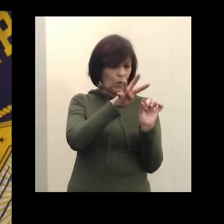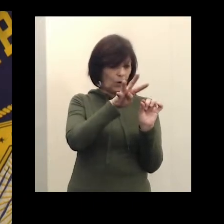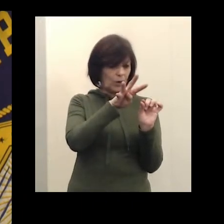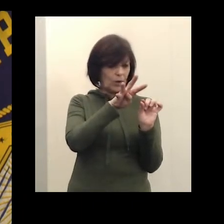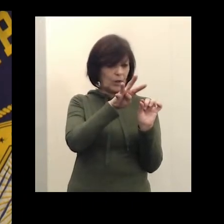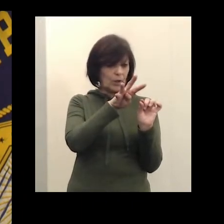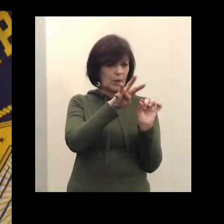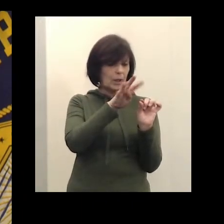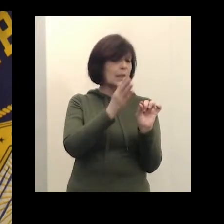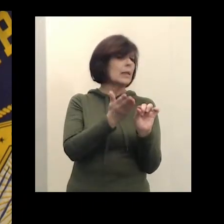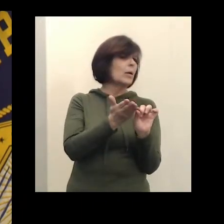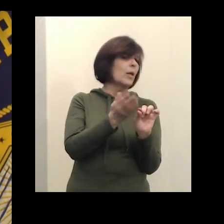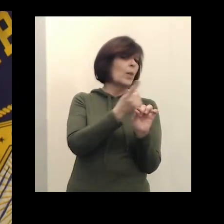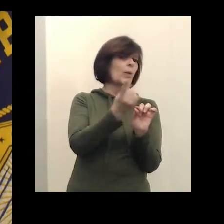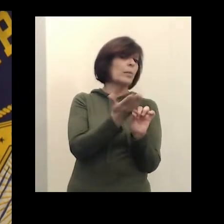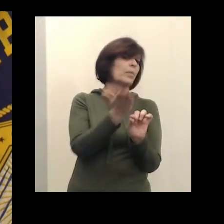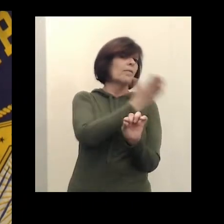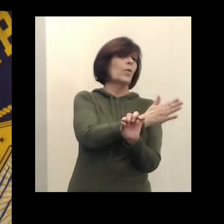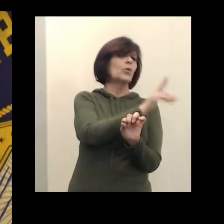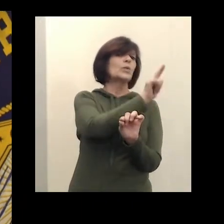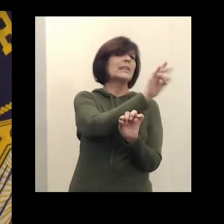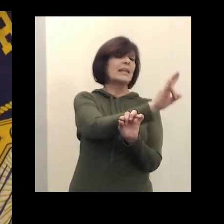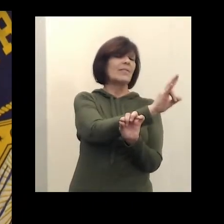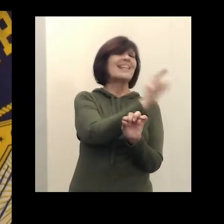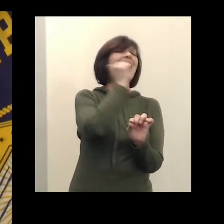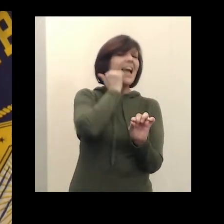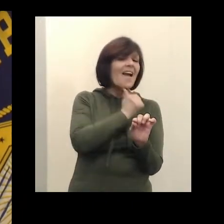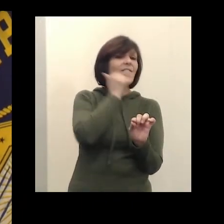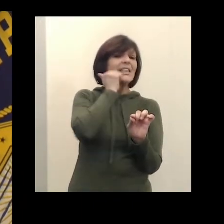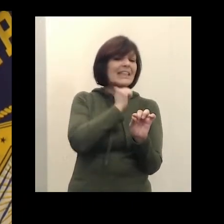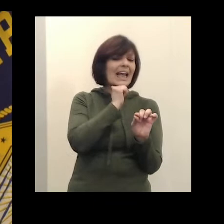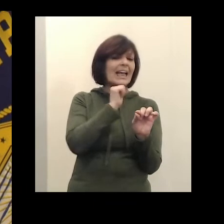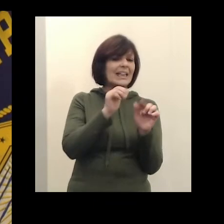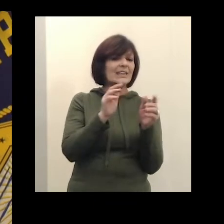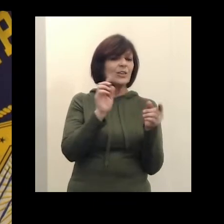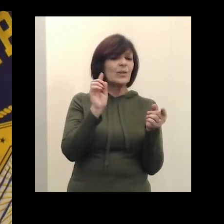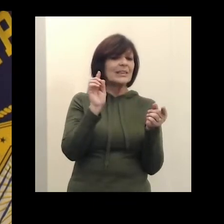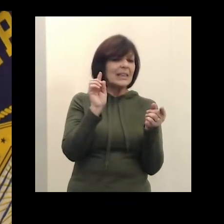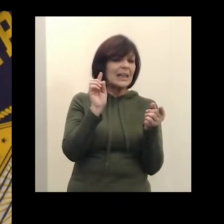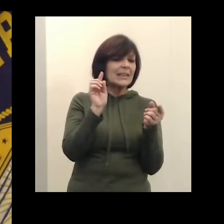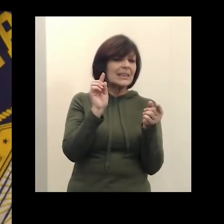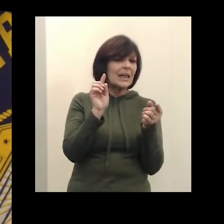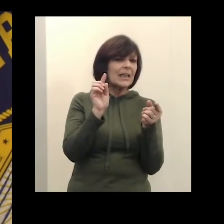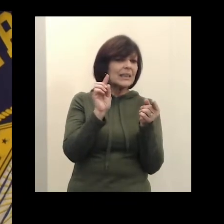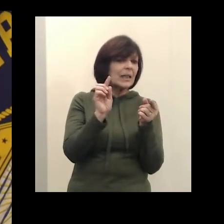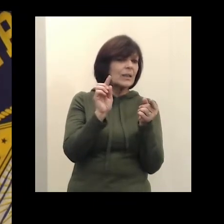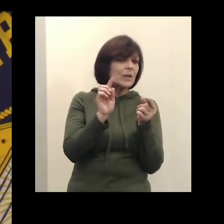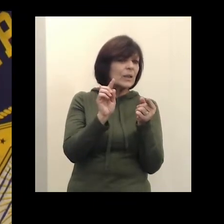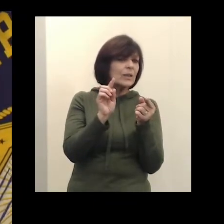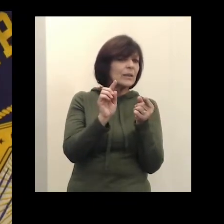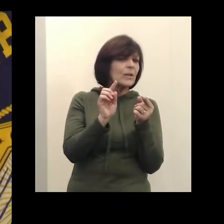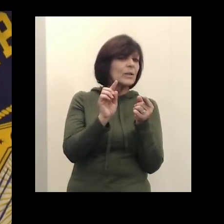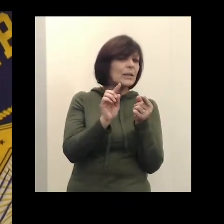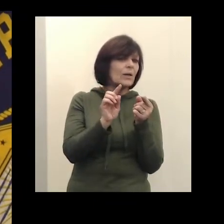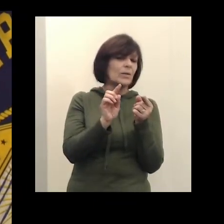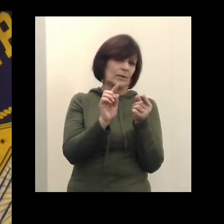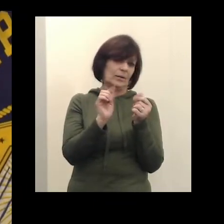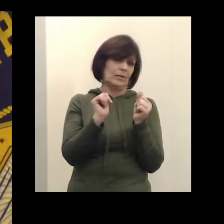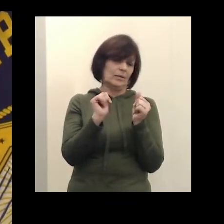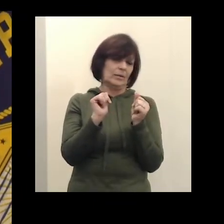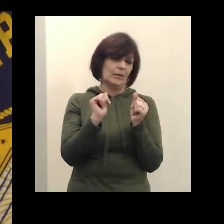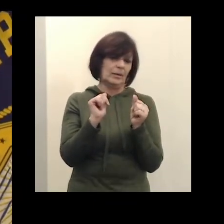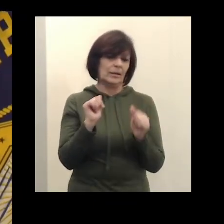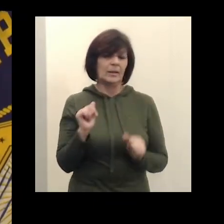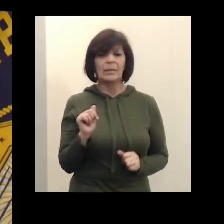week before. Every day, it was 17%, 17.6 on Sunday. It was 27%